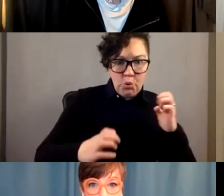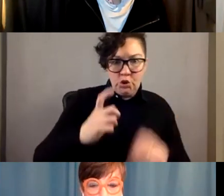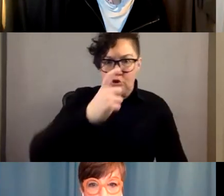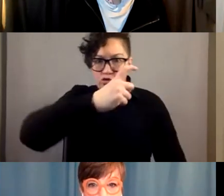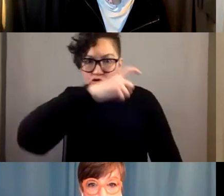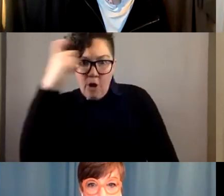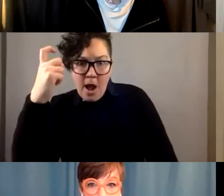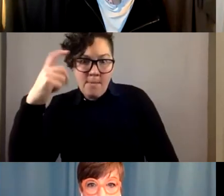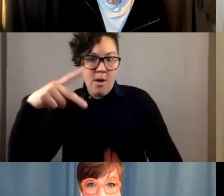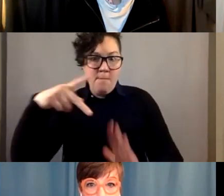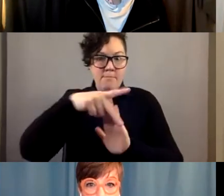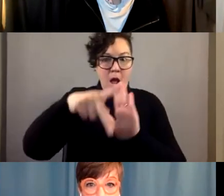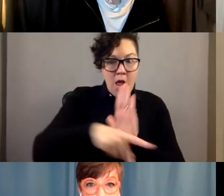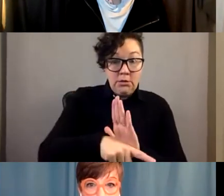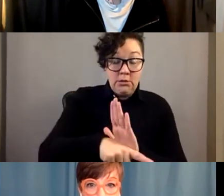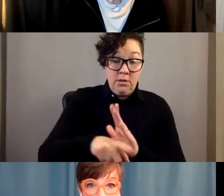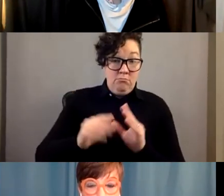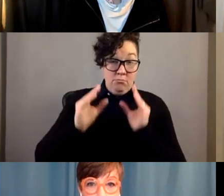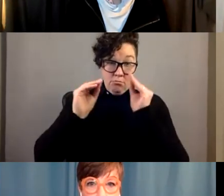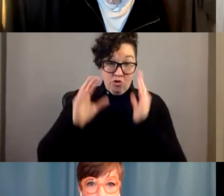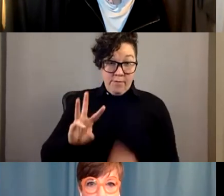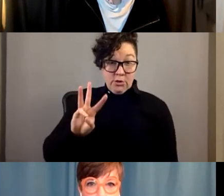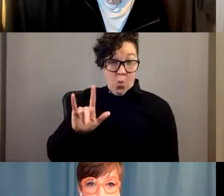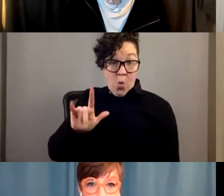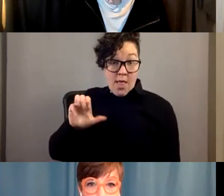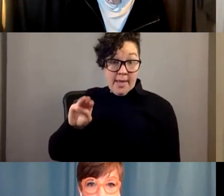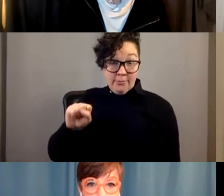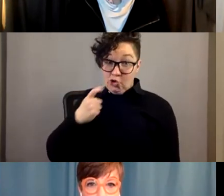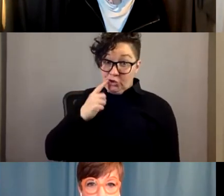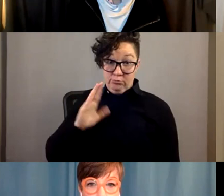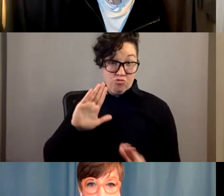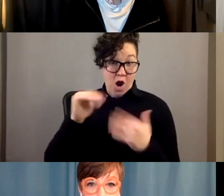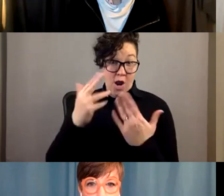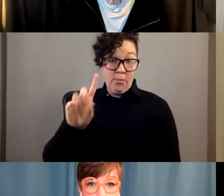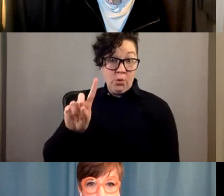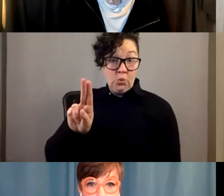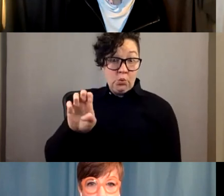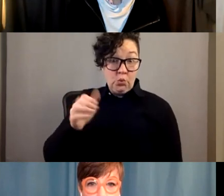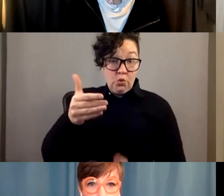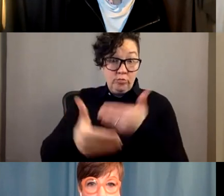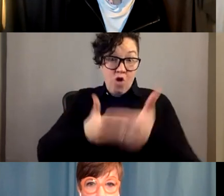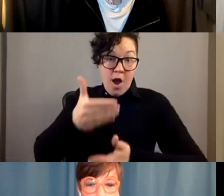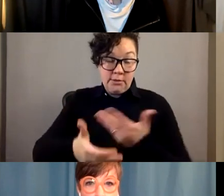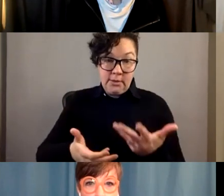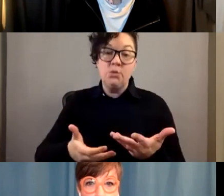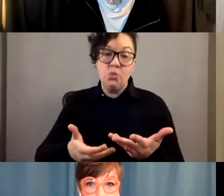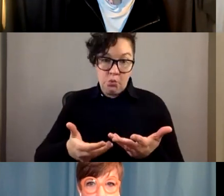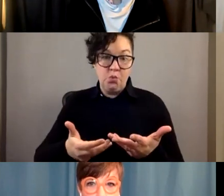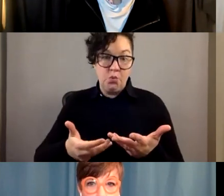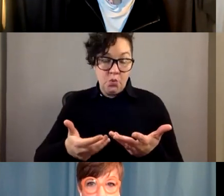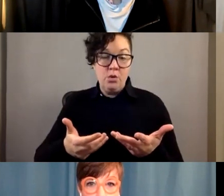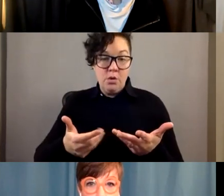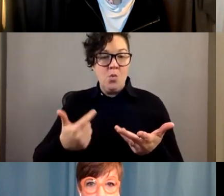as Professor Williams just mentioned, due process. We have really addressed a lot of difficult